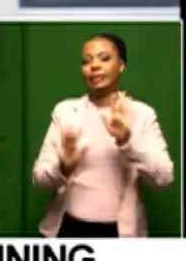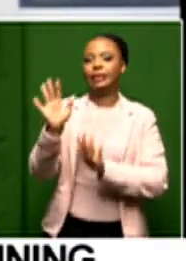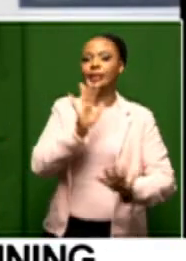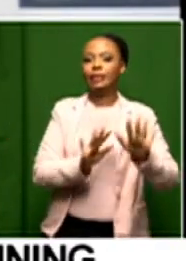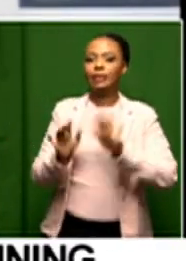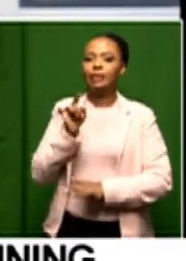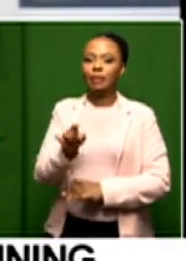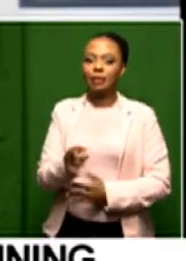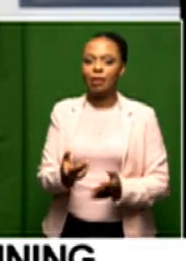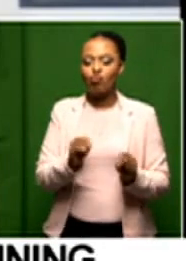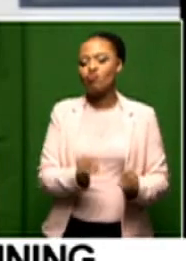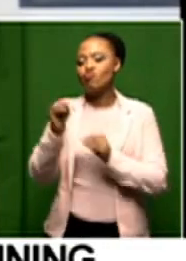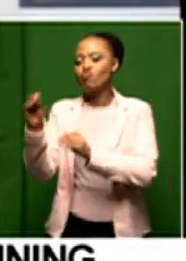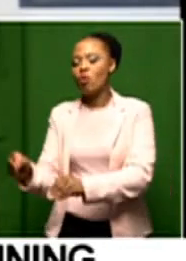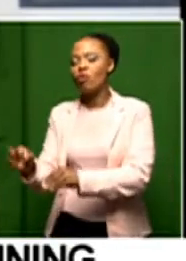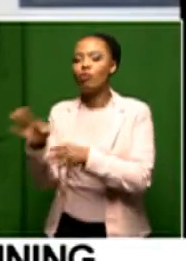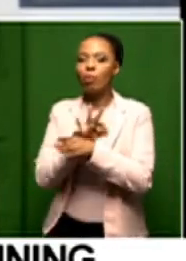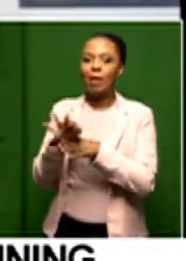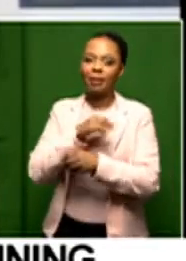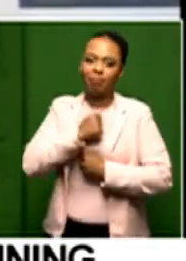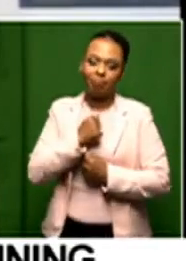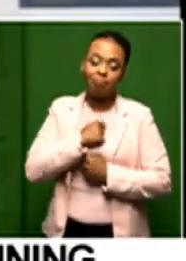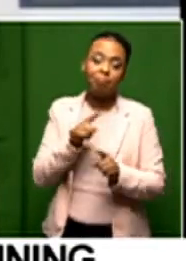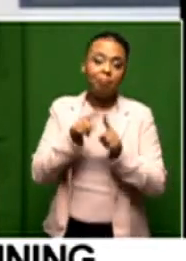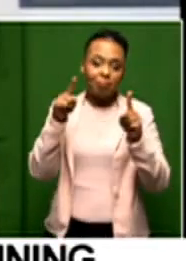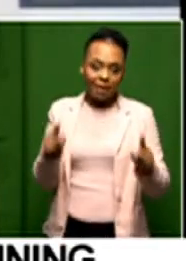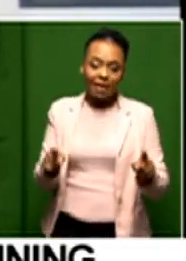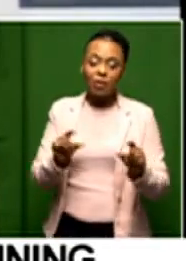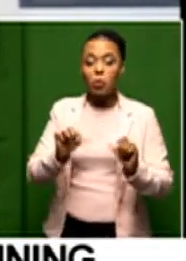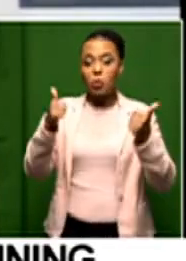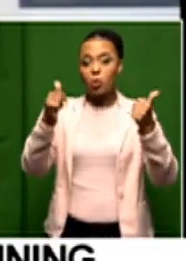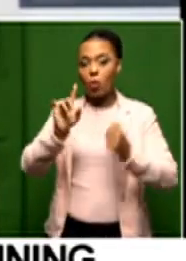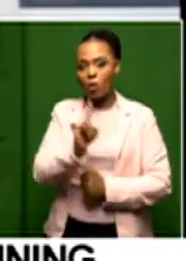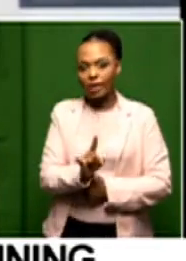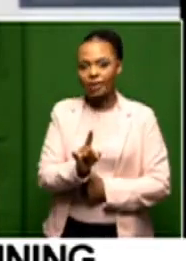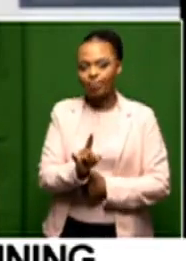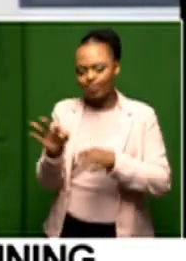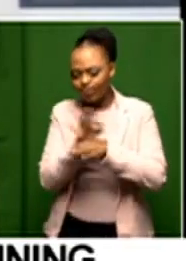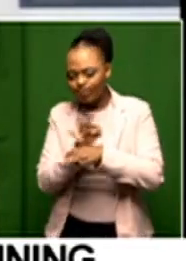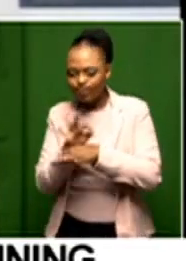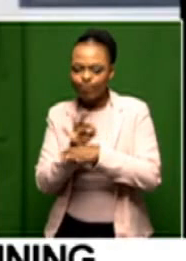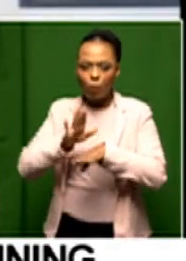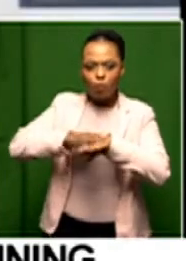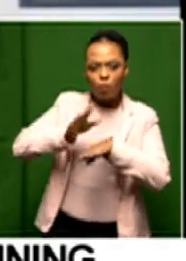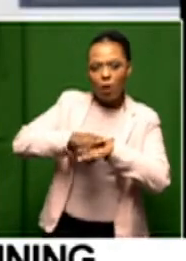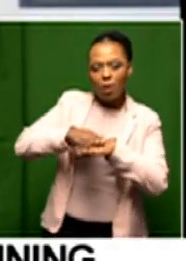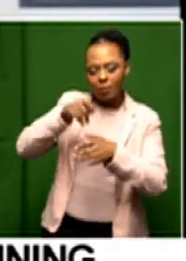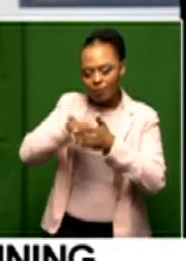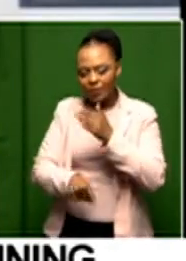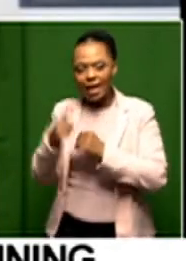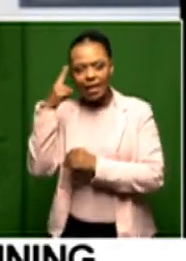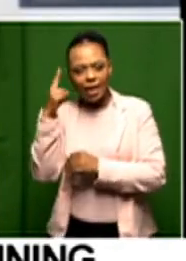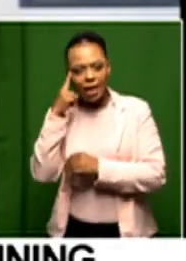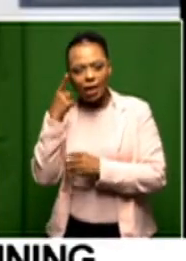an extent that we had to move the plans around. But what has been great about that, with having to pivot and having to think of